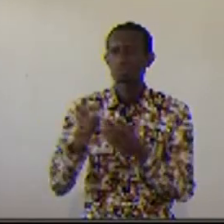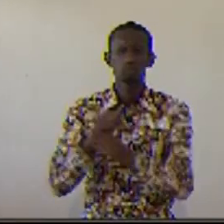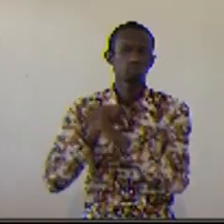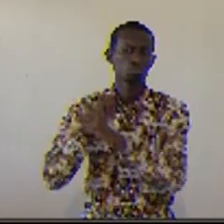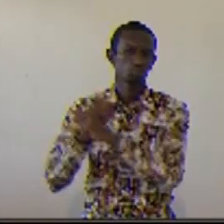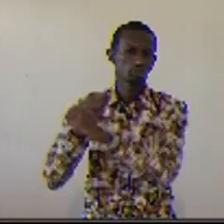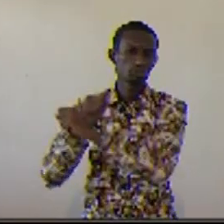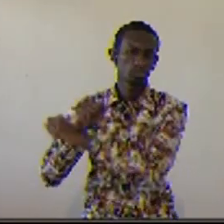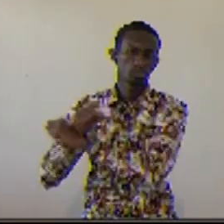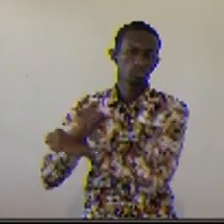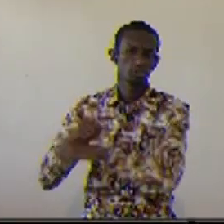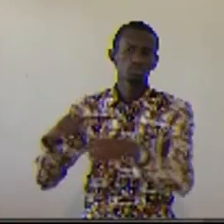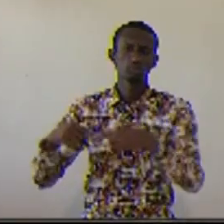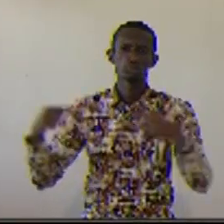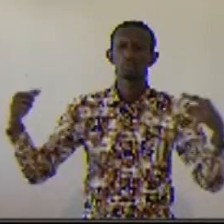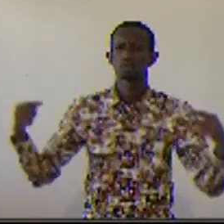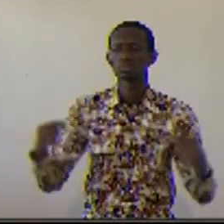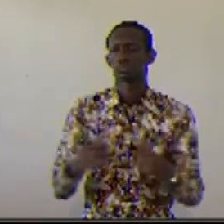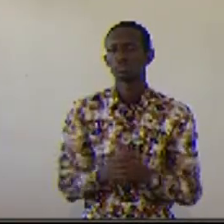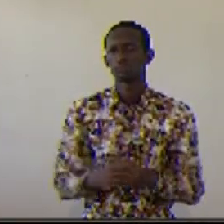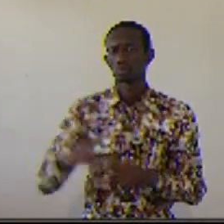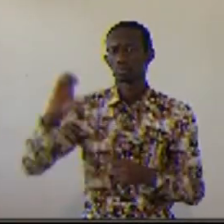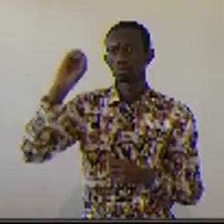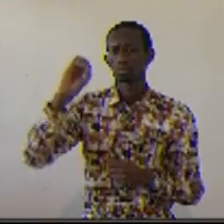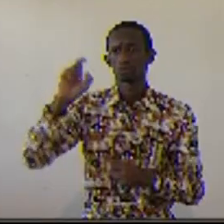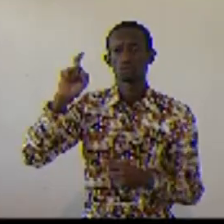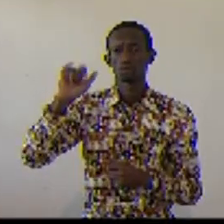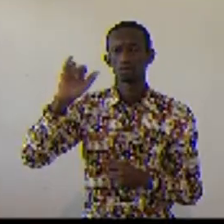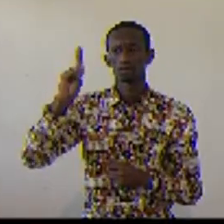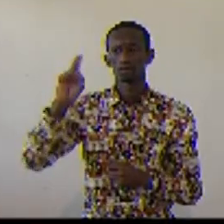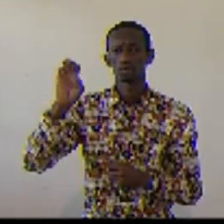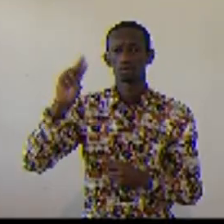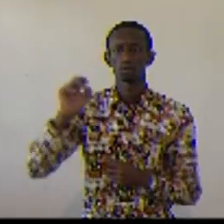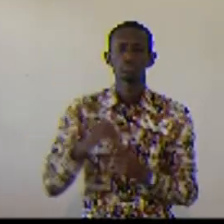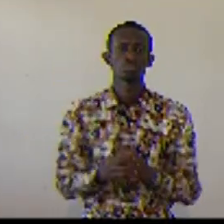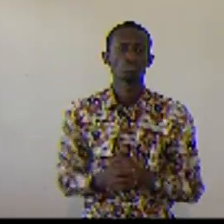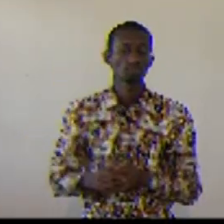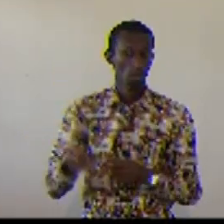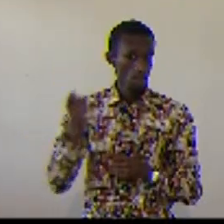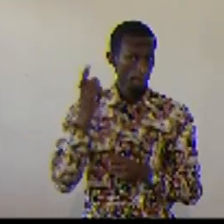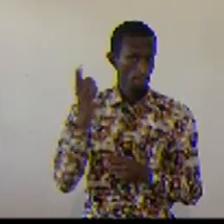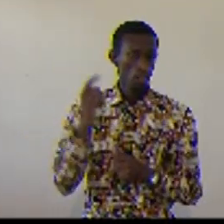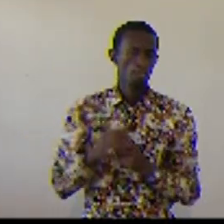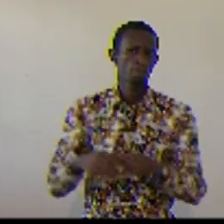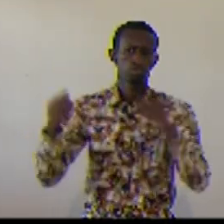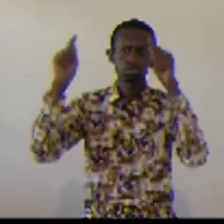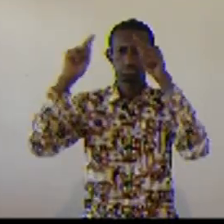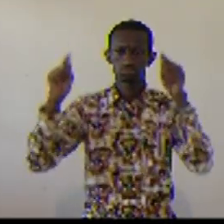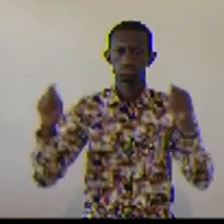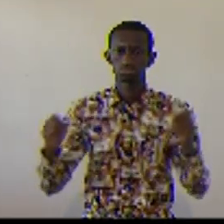antioxidants. So let us continue and look at this is the structure of the